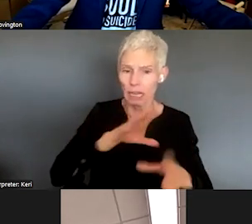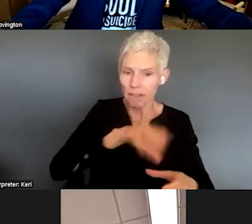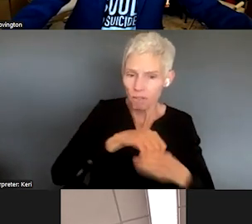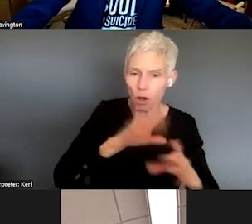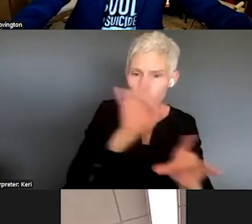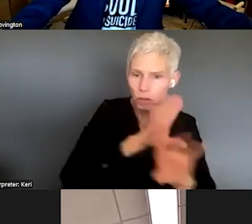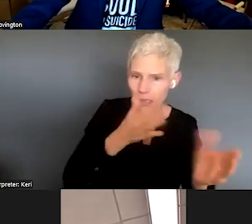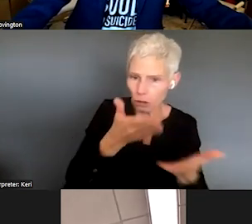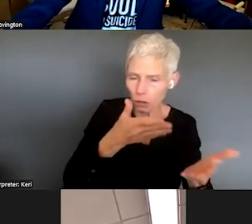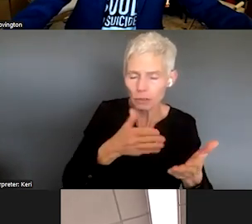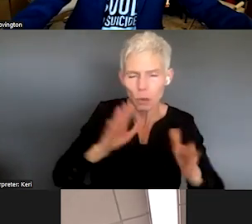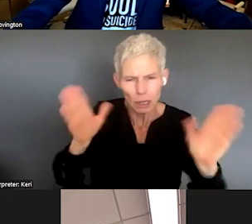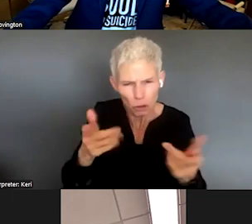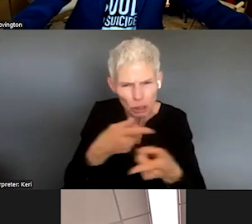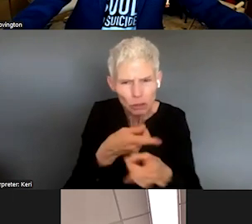So would urge you